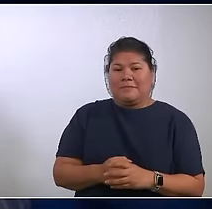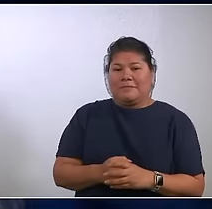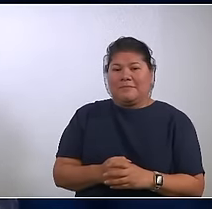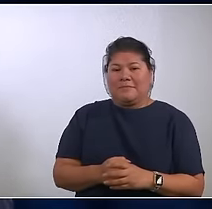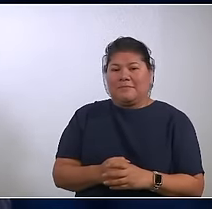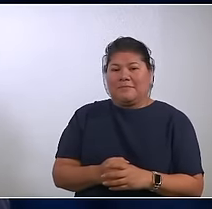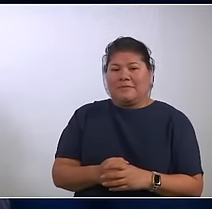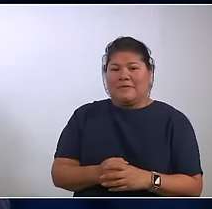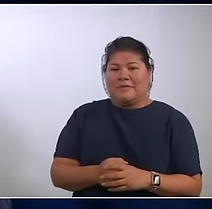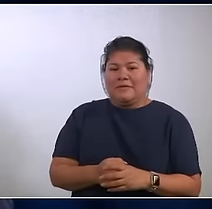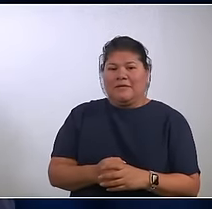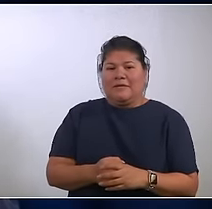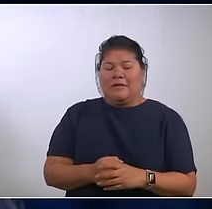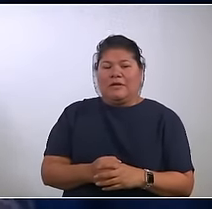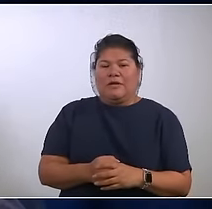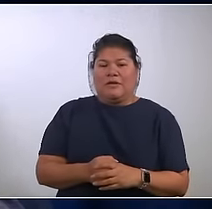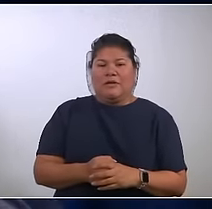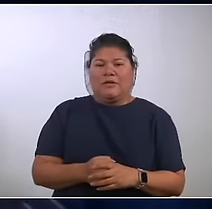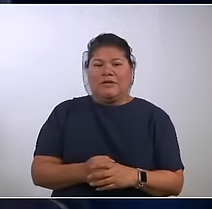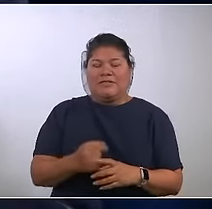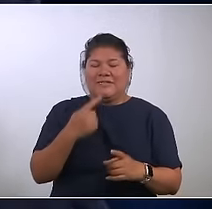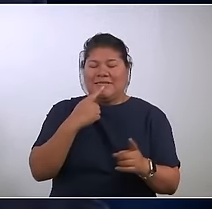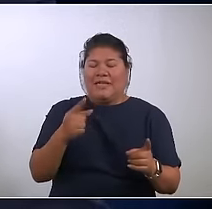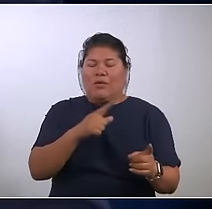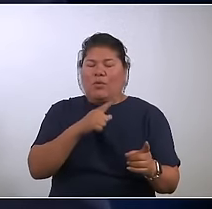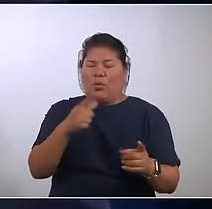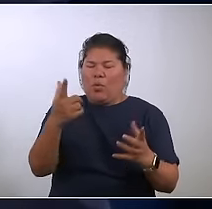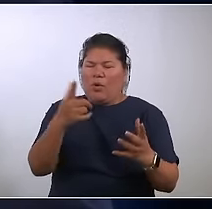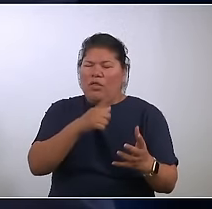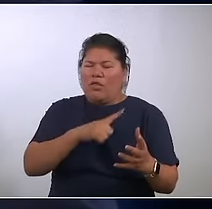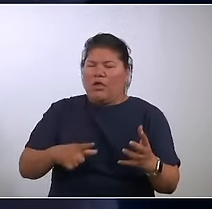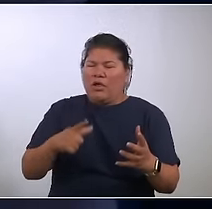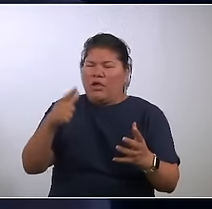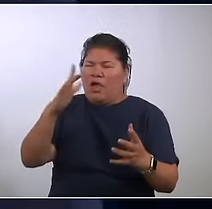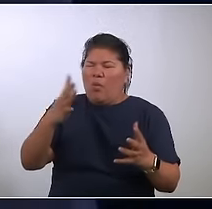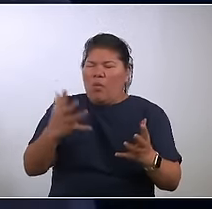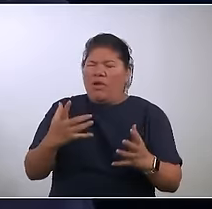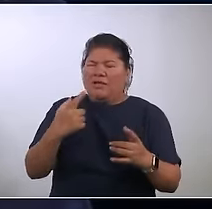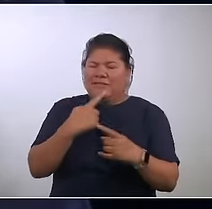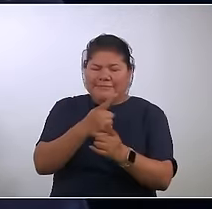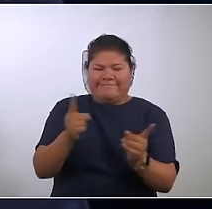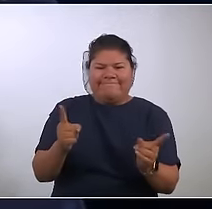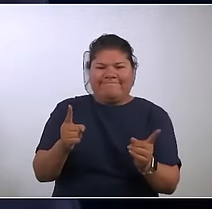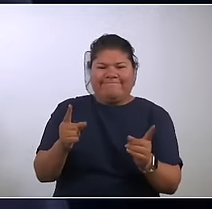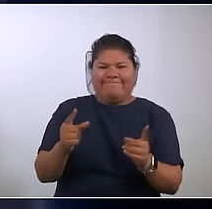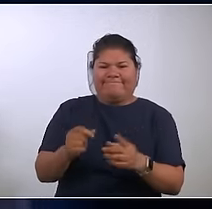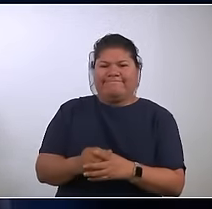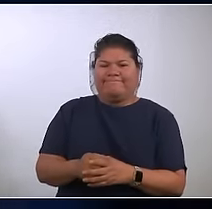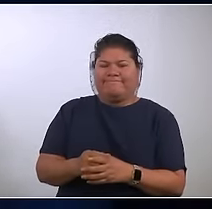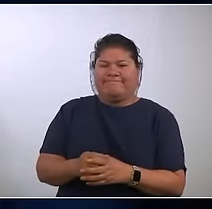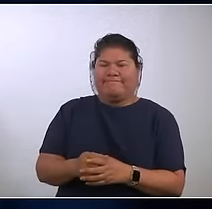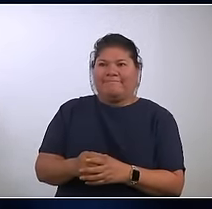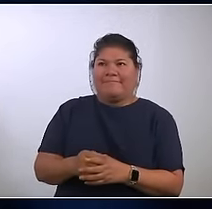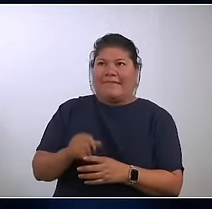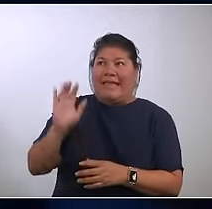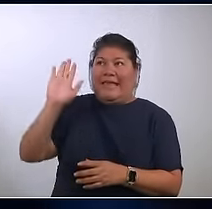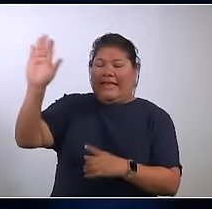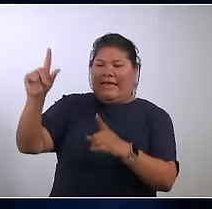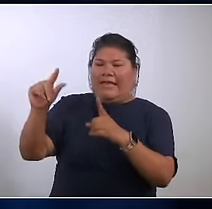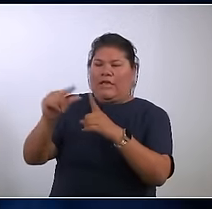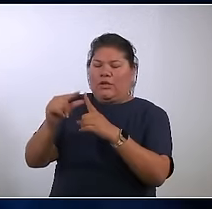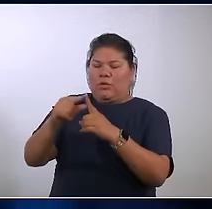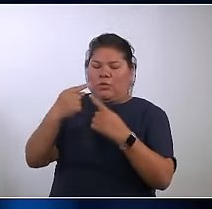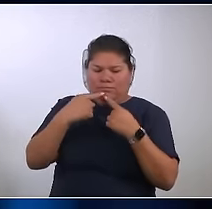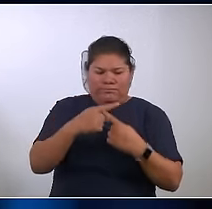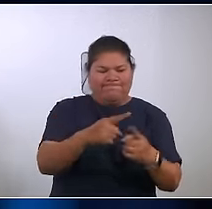lo que Dios quiere que se diga. To say what God wants to be said. Hablar las palabras de Dios mismo. Speak